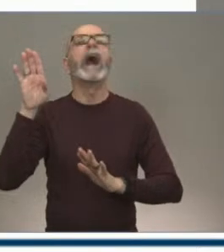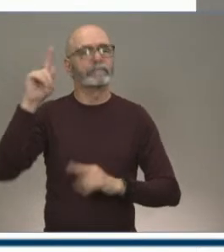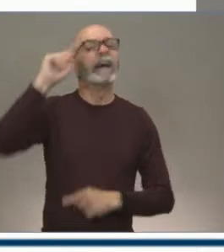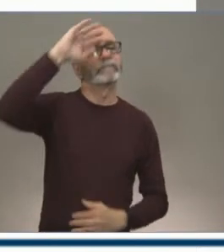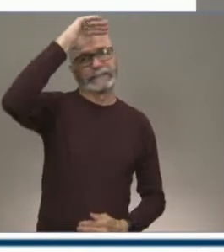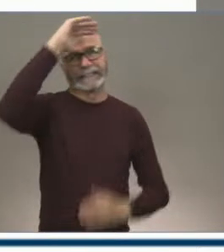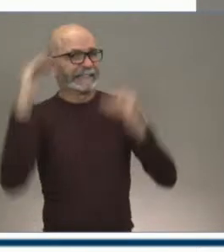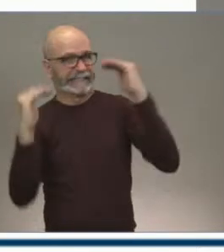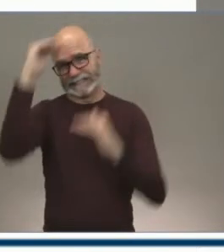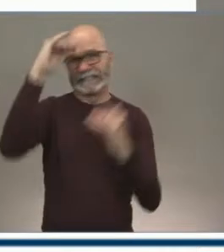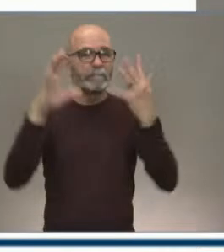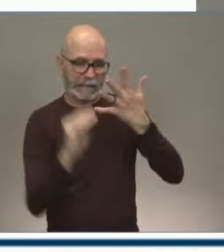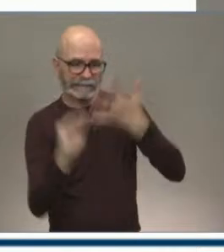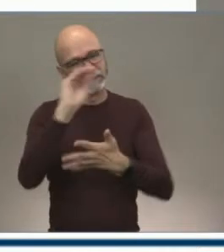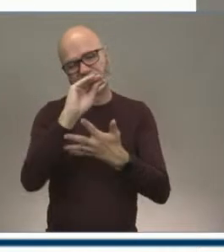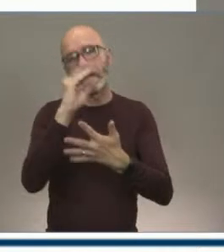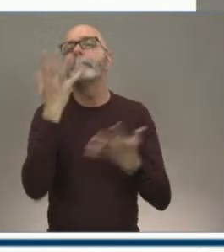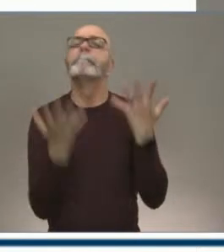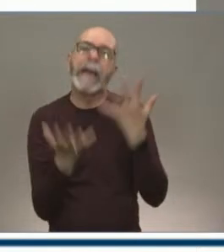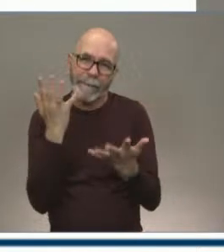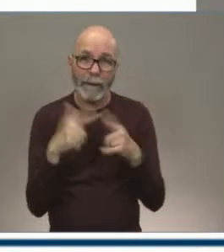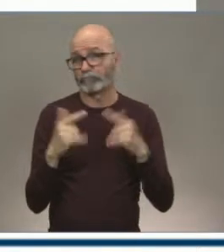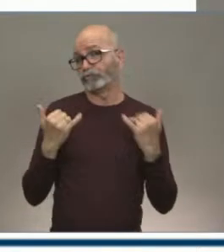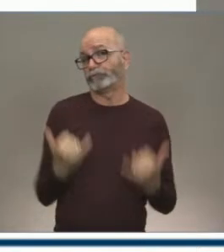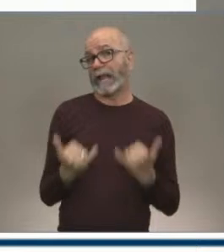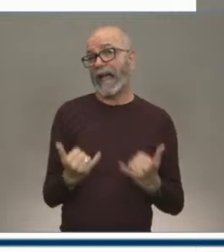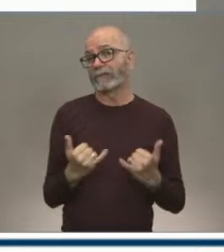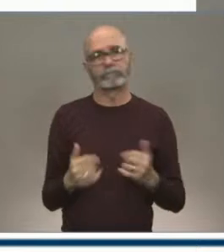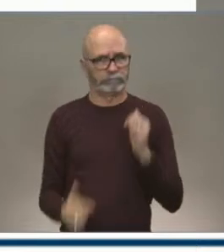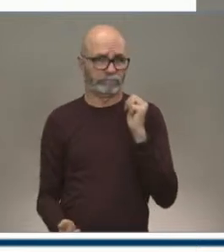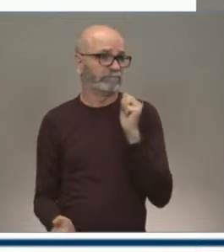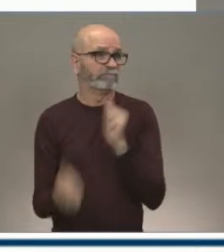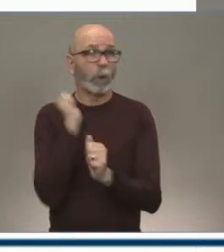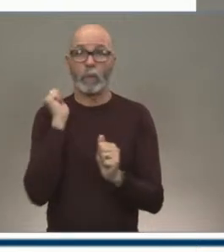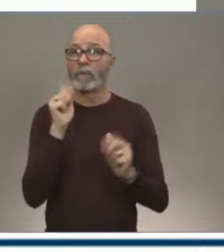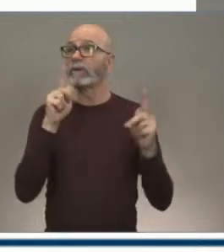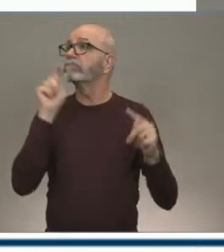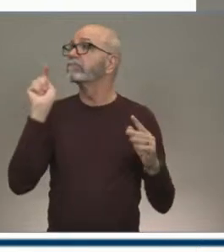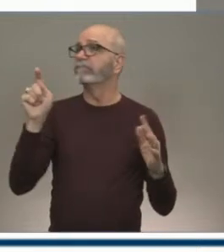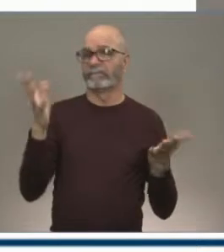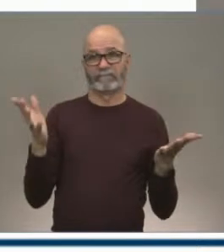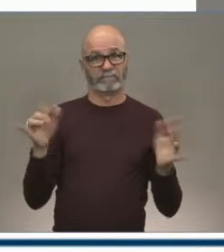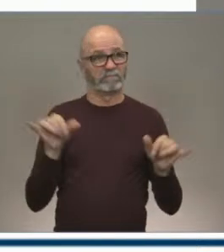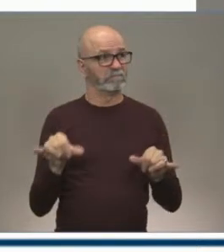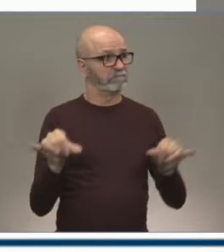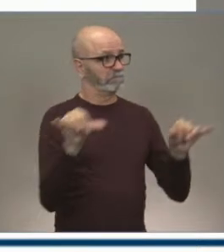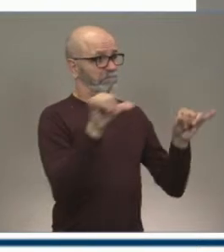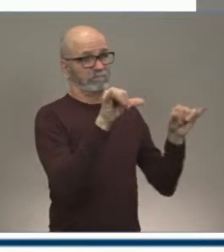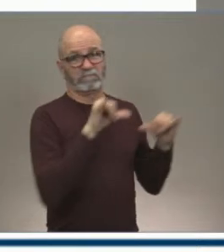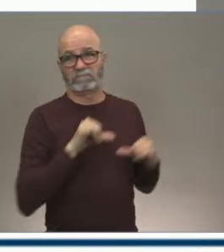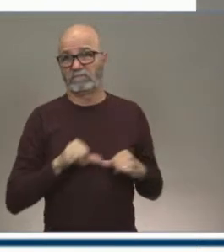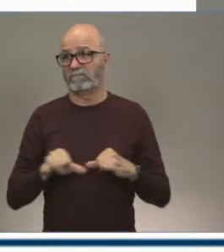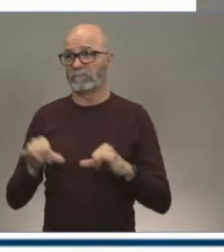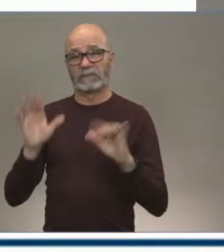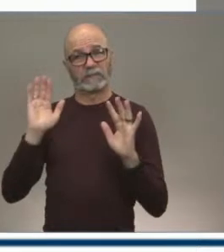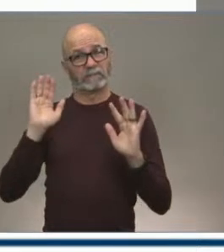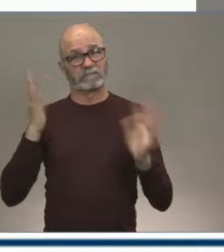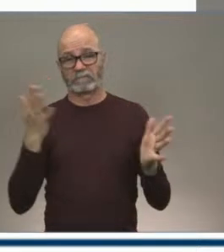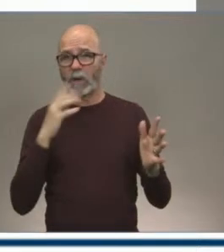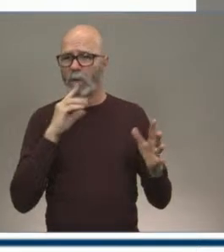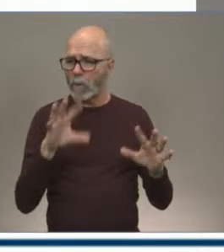most sense is to, as I talked about last time, once we get into robust vaccine